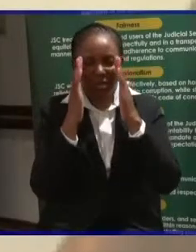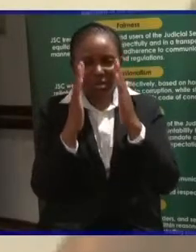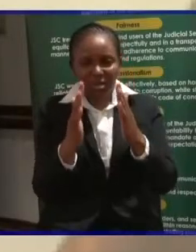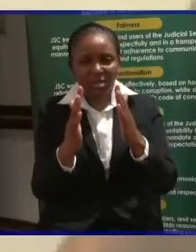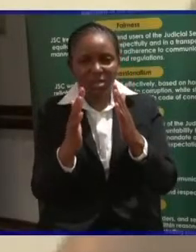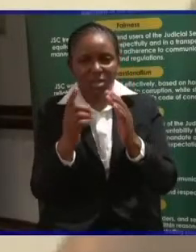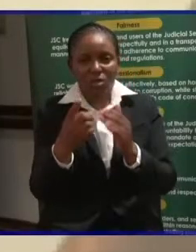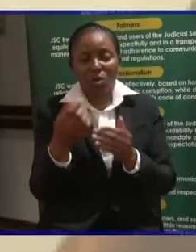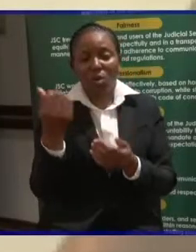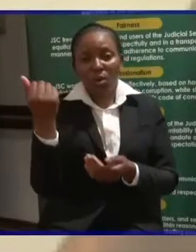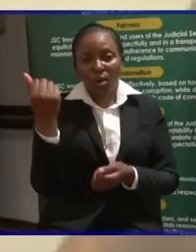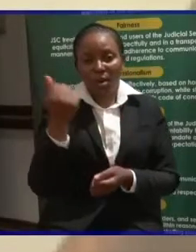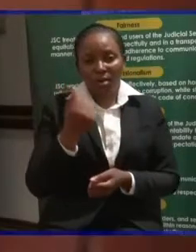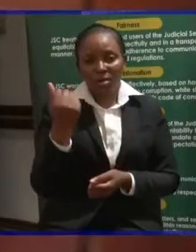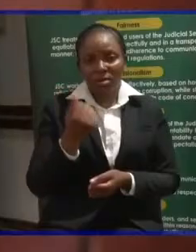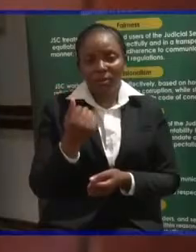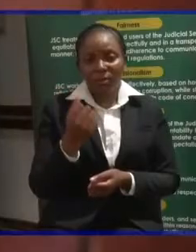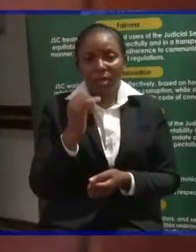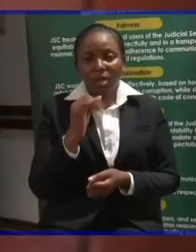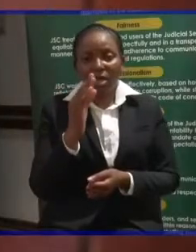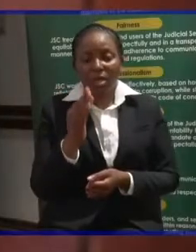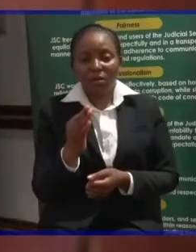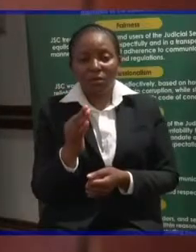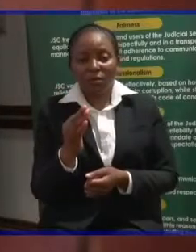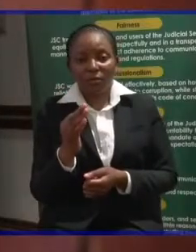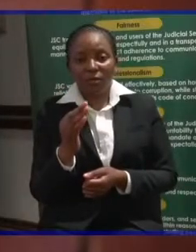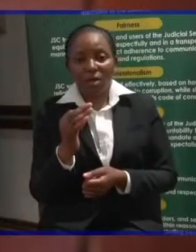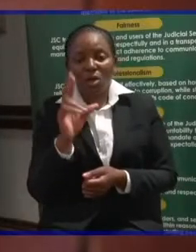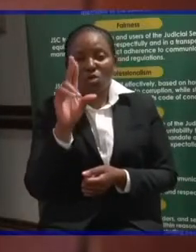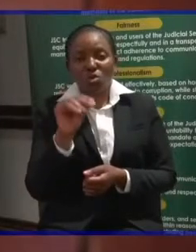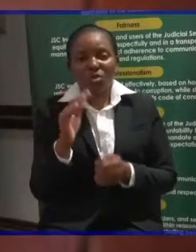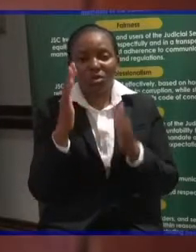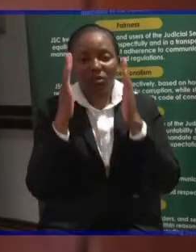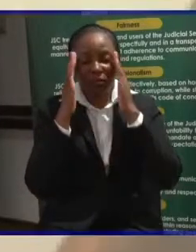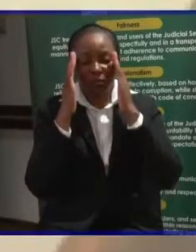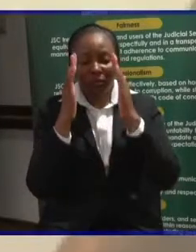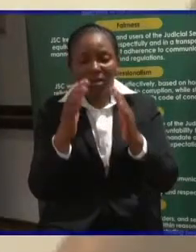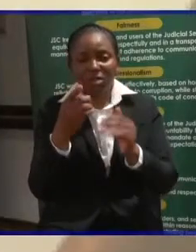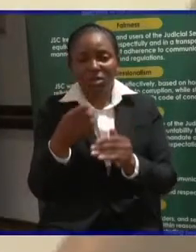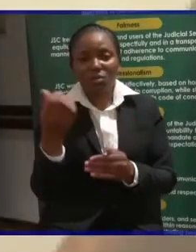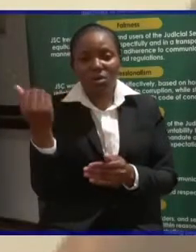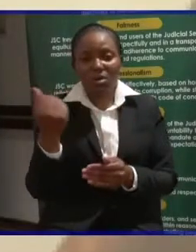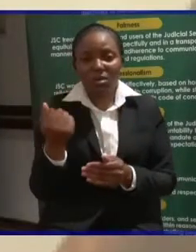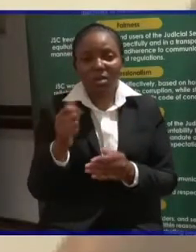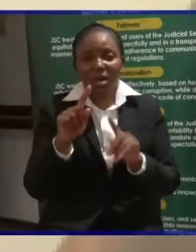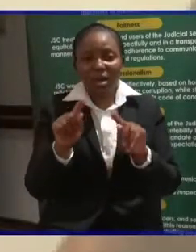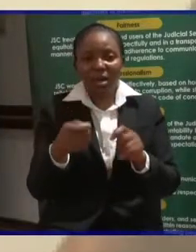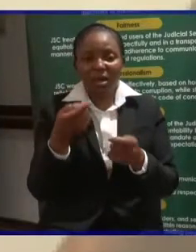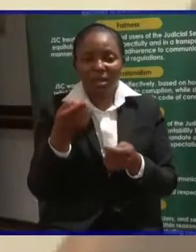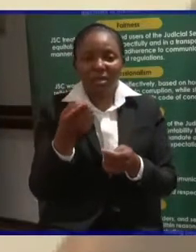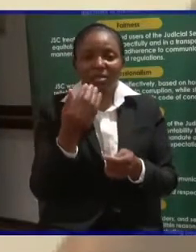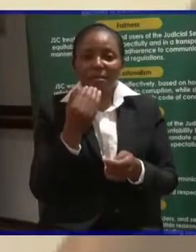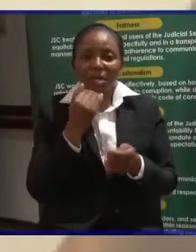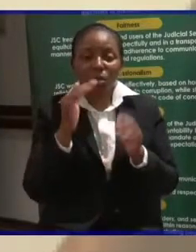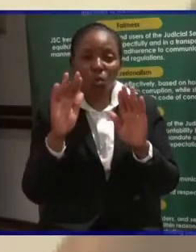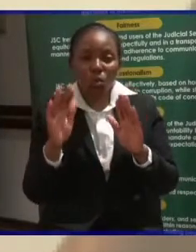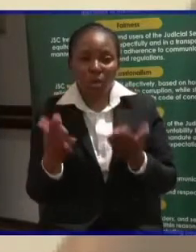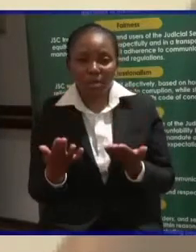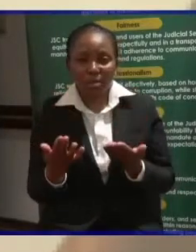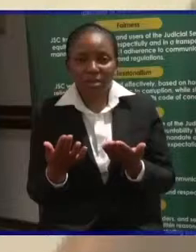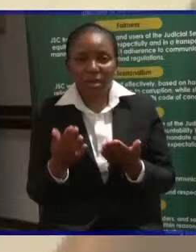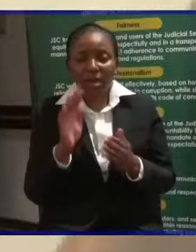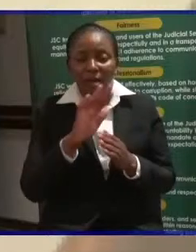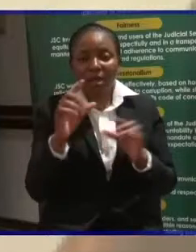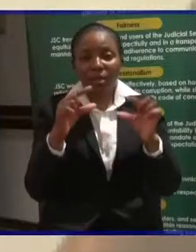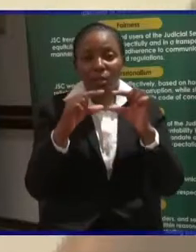you answered? And if it's that you did not pay attention as you answered, again, what does that mean? In other words,